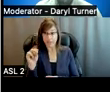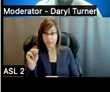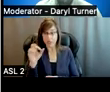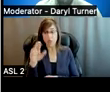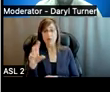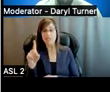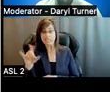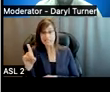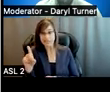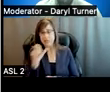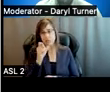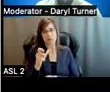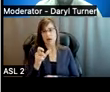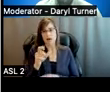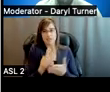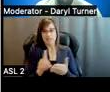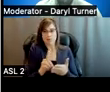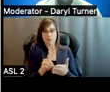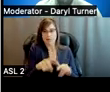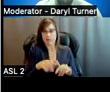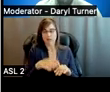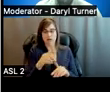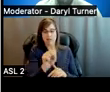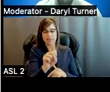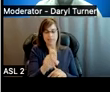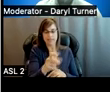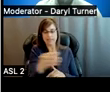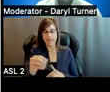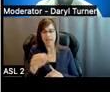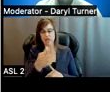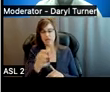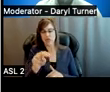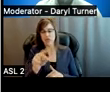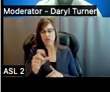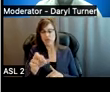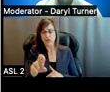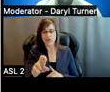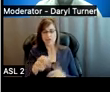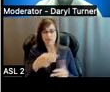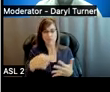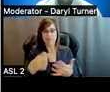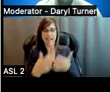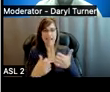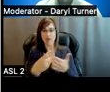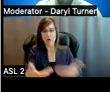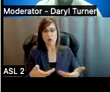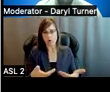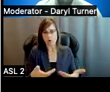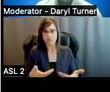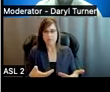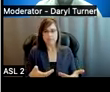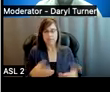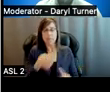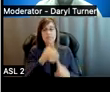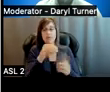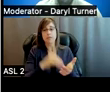they did, we do not discriminate based on sex and gender orientation. Everybody is welcome on the table. And especially